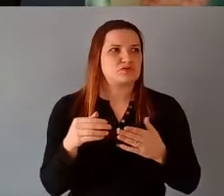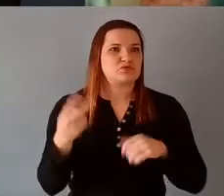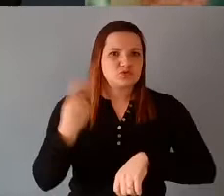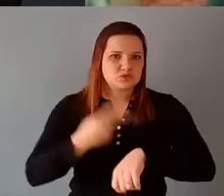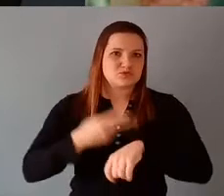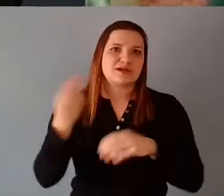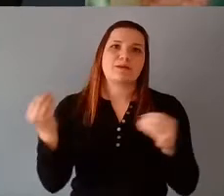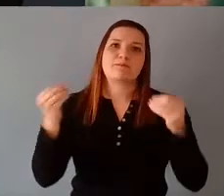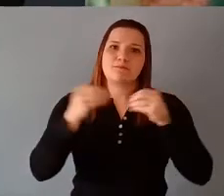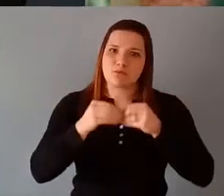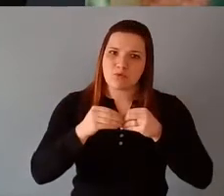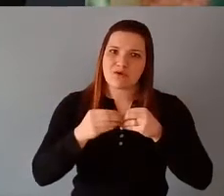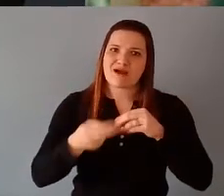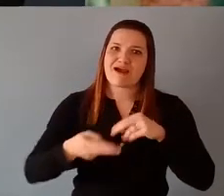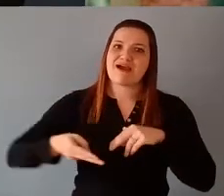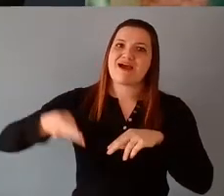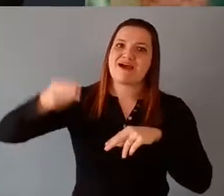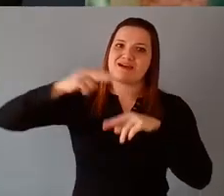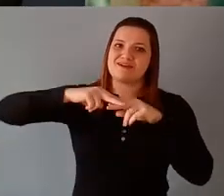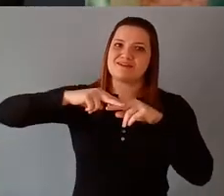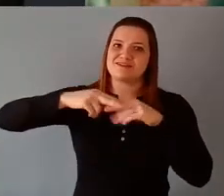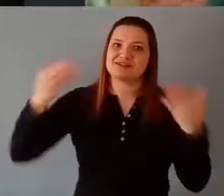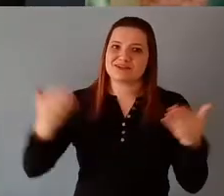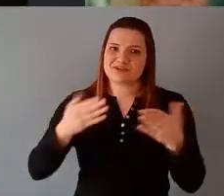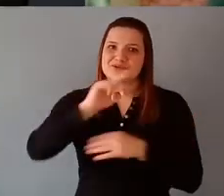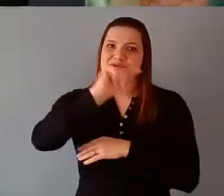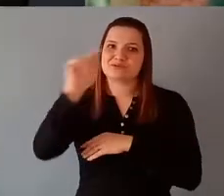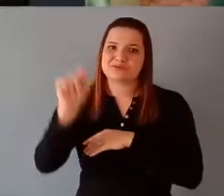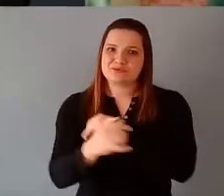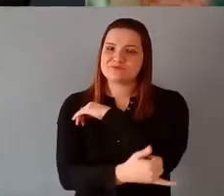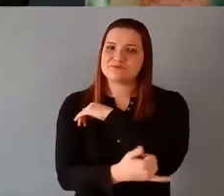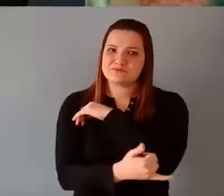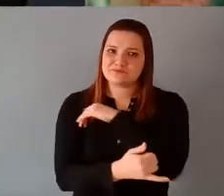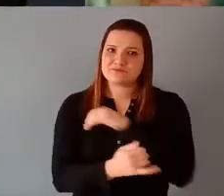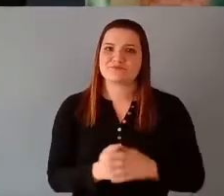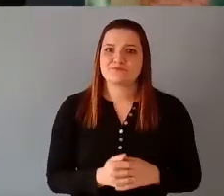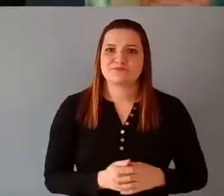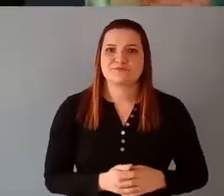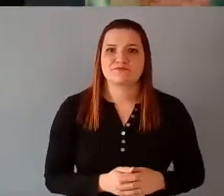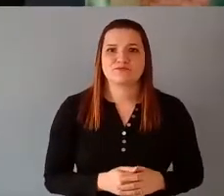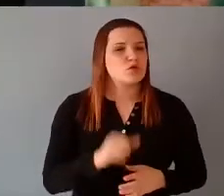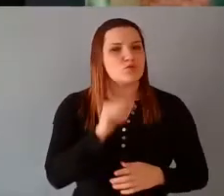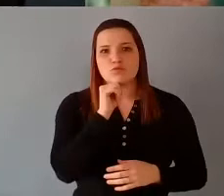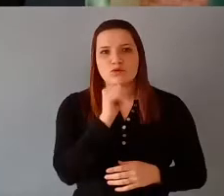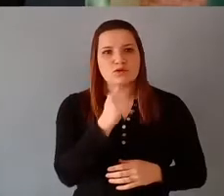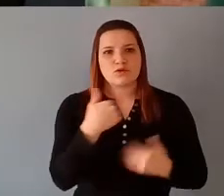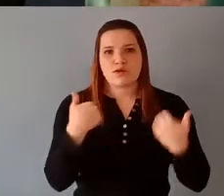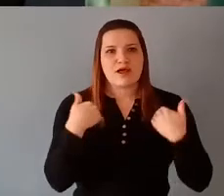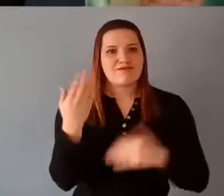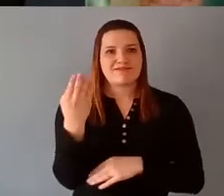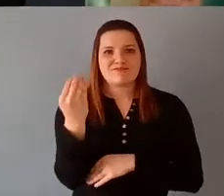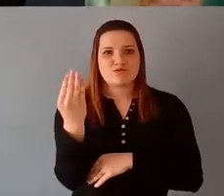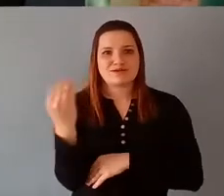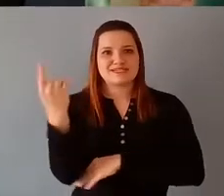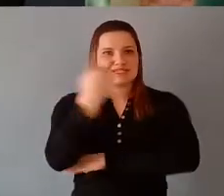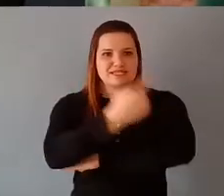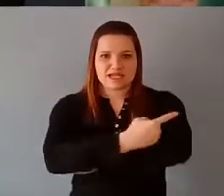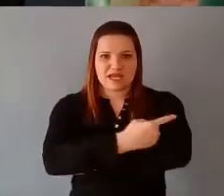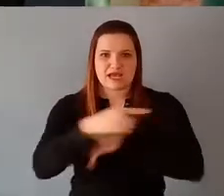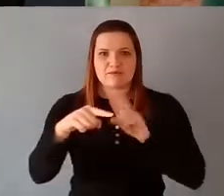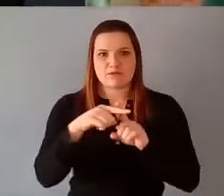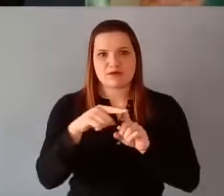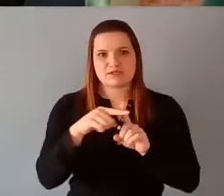Tulare County. We don't report a 14-day positivity rate, but our